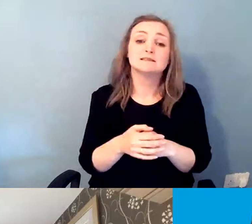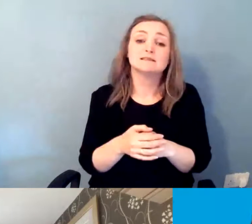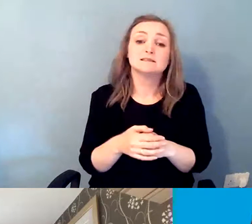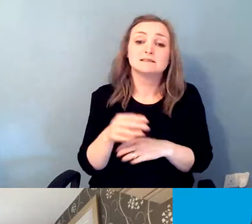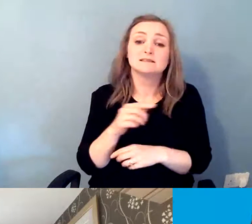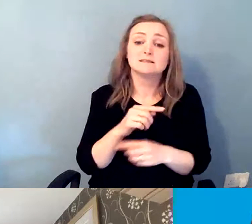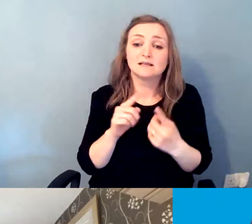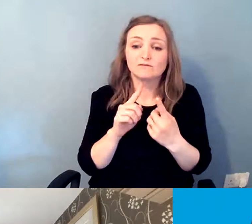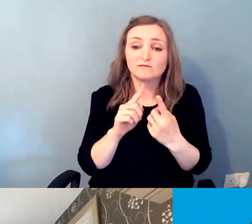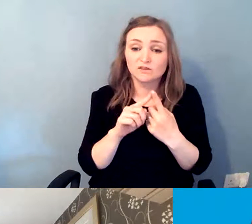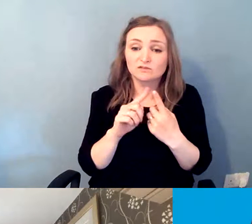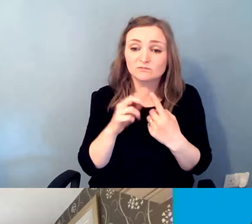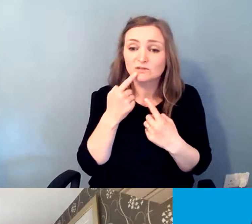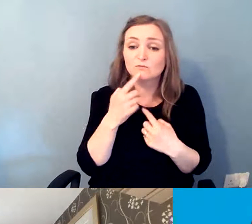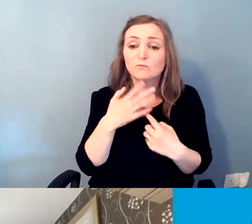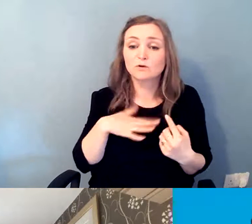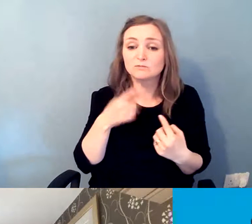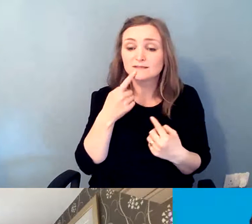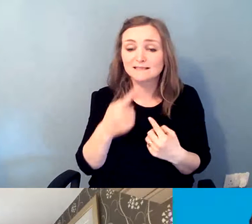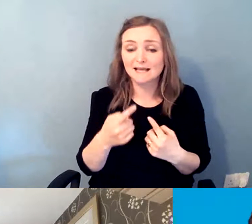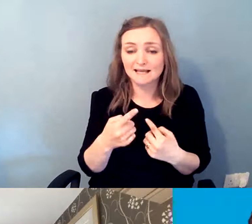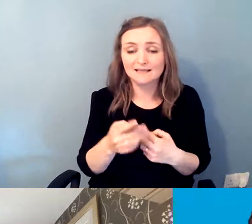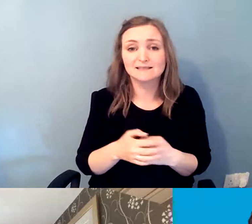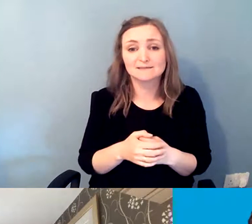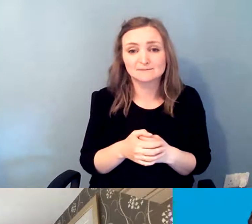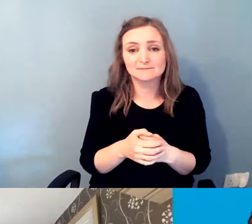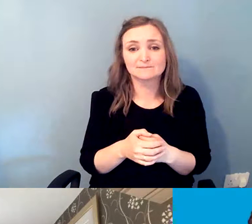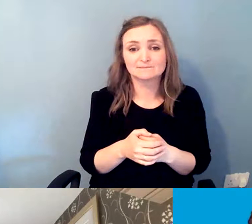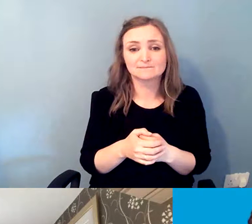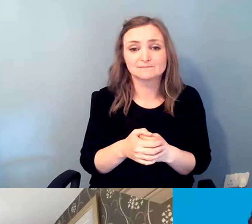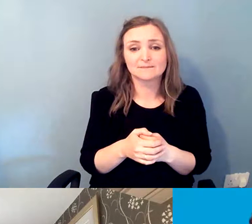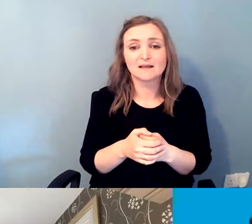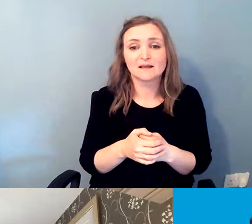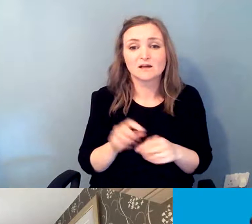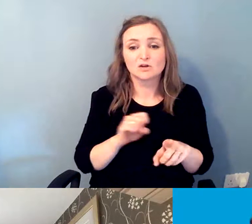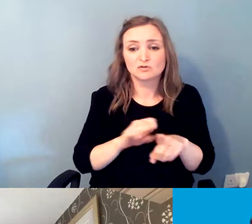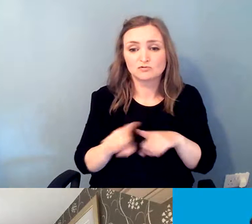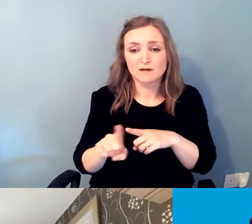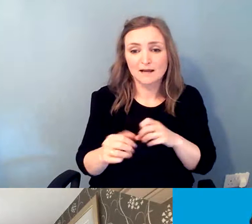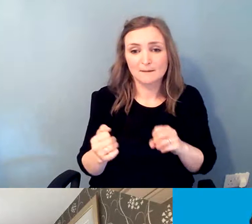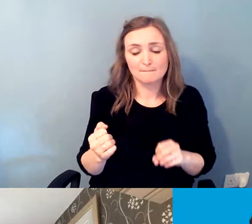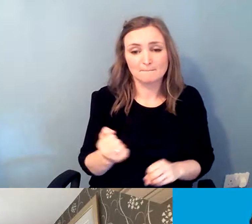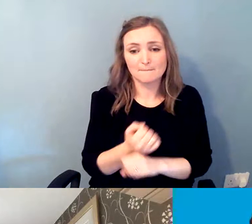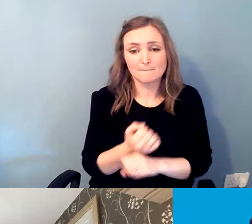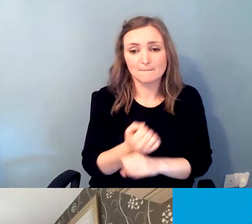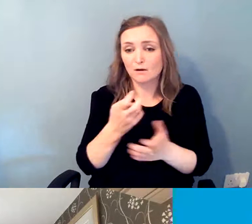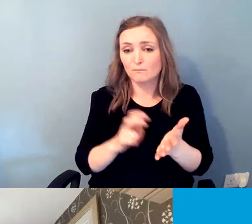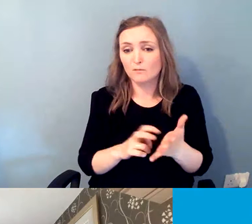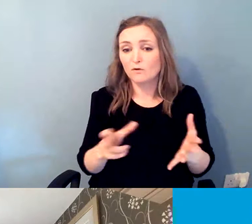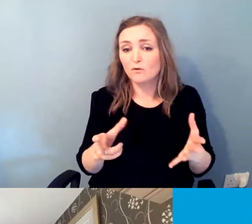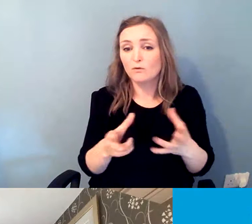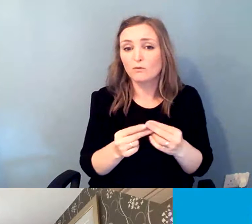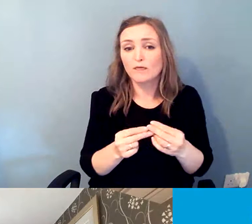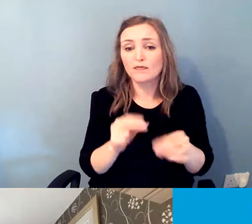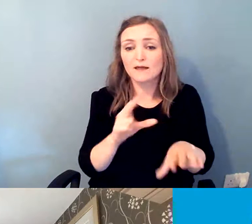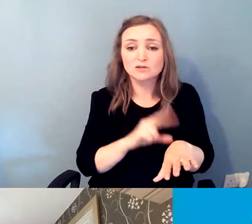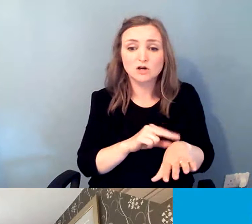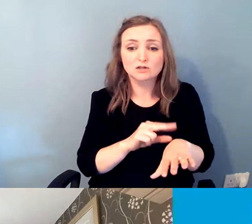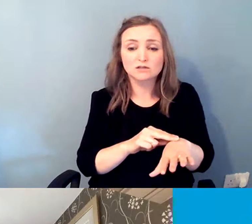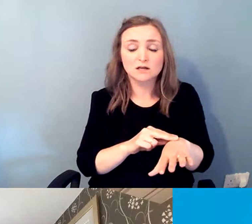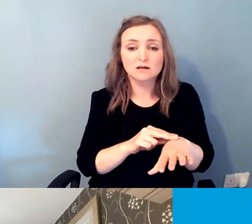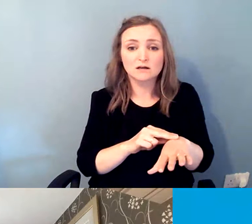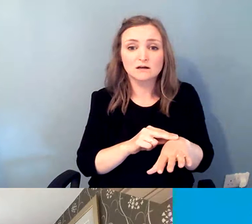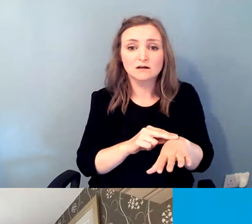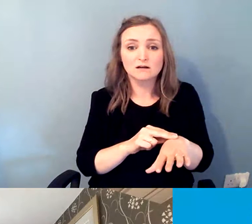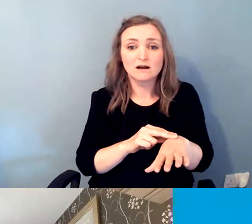bring up is that you were talking about trying to get an appointment with a doctor. Well, our doctors, you can phone up for 1 minute